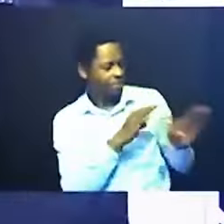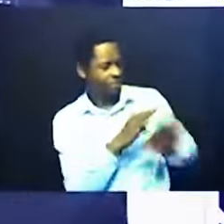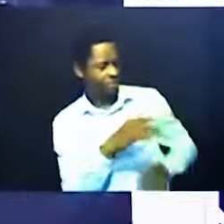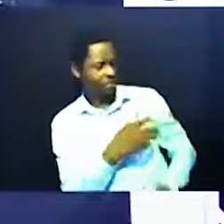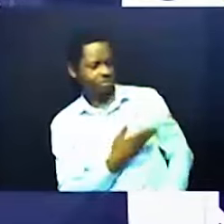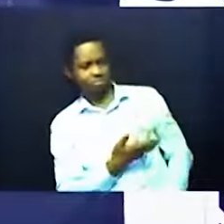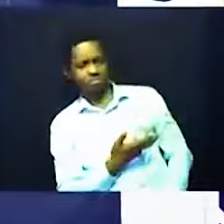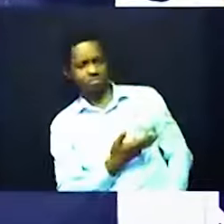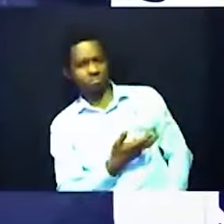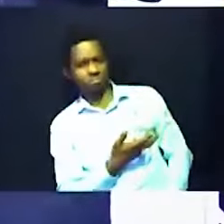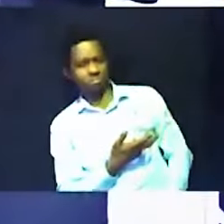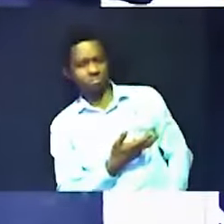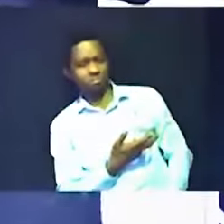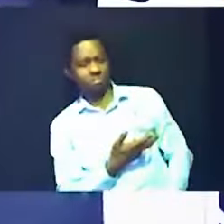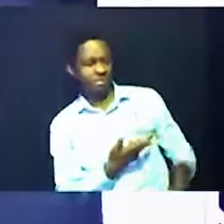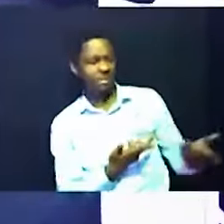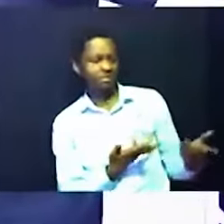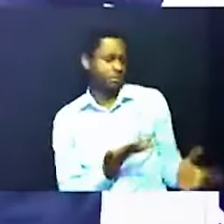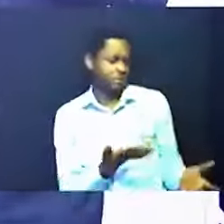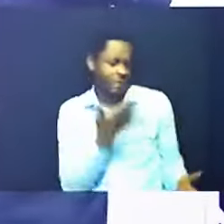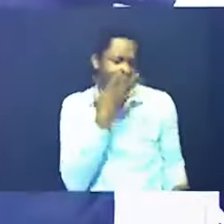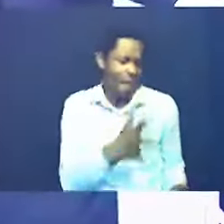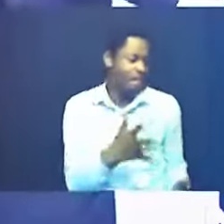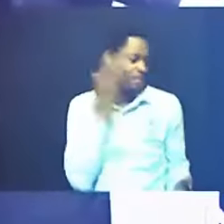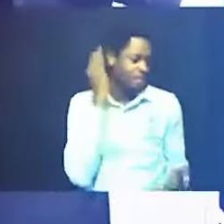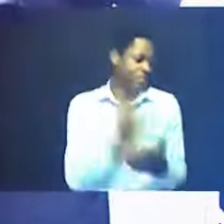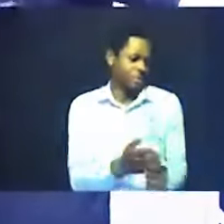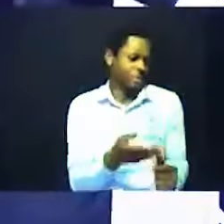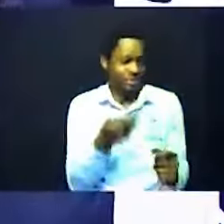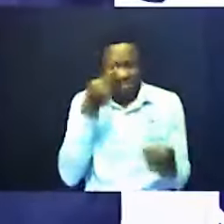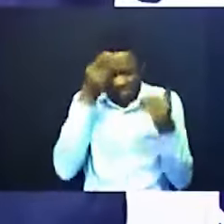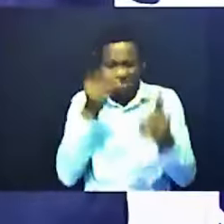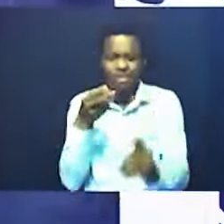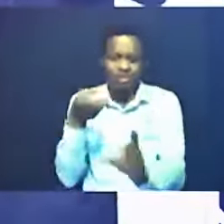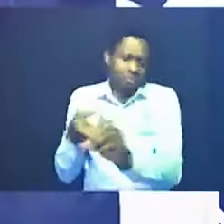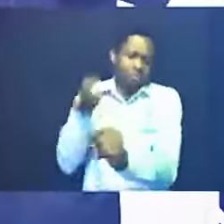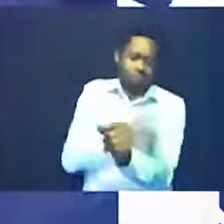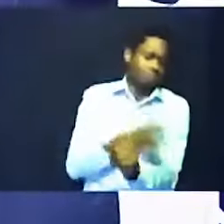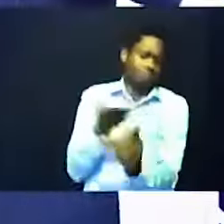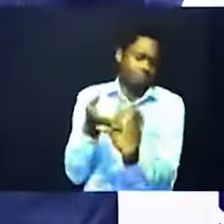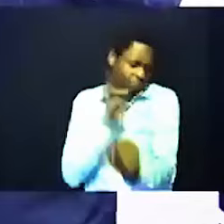then it is much better for them